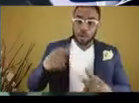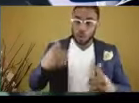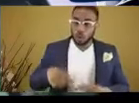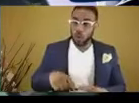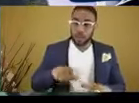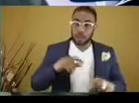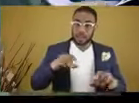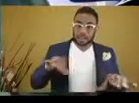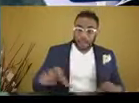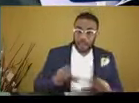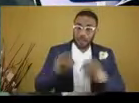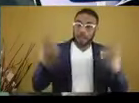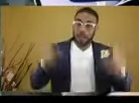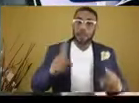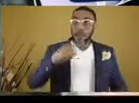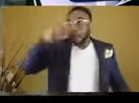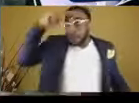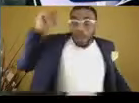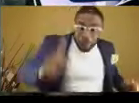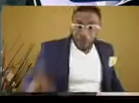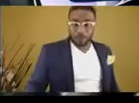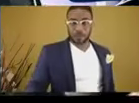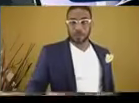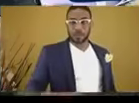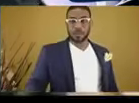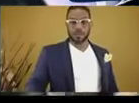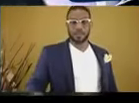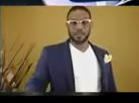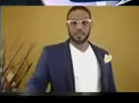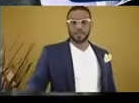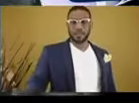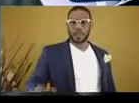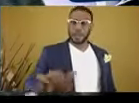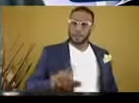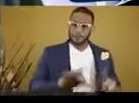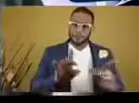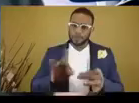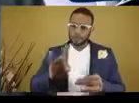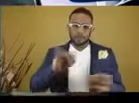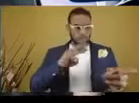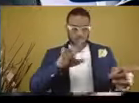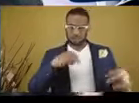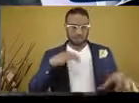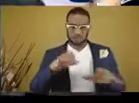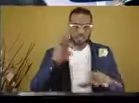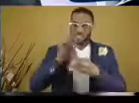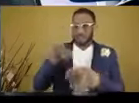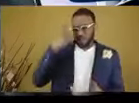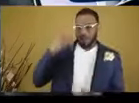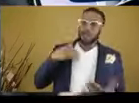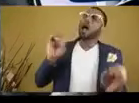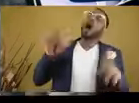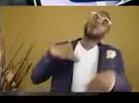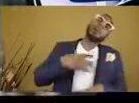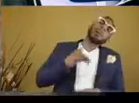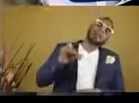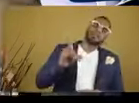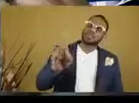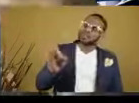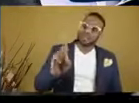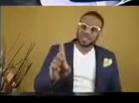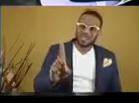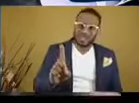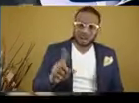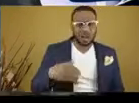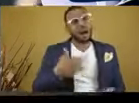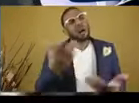of making that happen was Black folk. And so we didn't, as you said, Jemele, we didn't elect them because we were like, oh, we like them, you know, or that